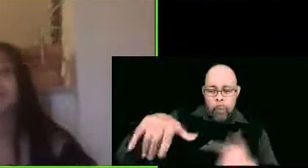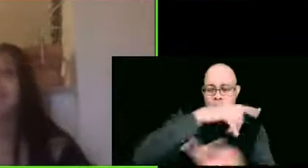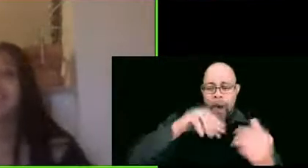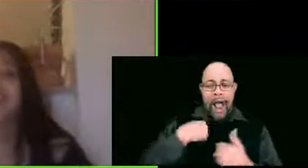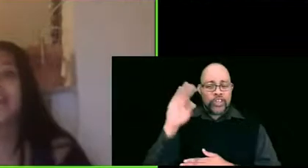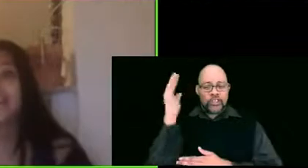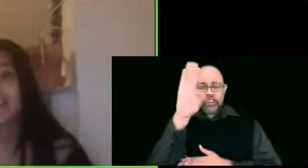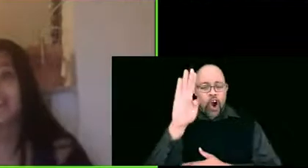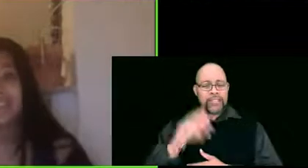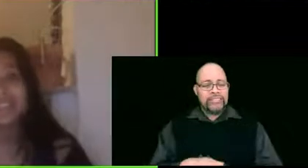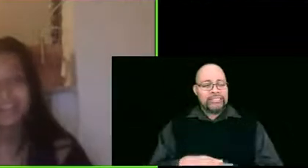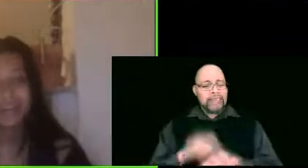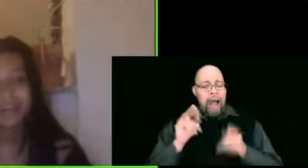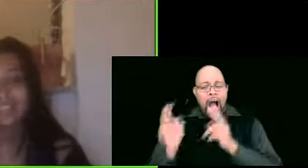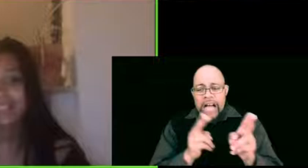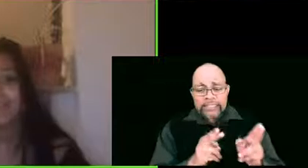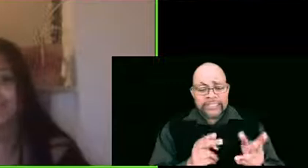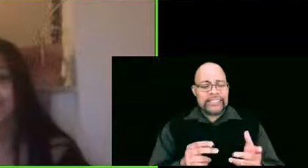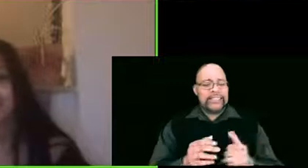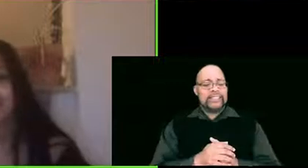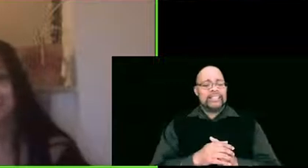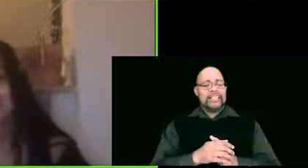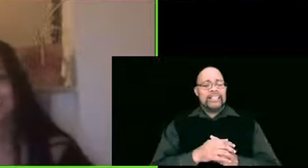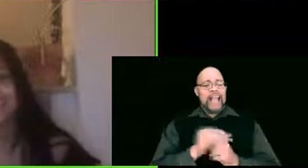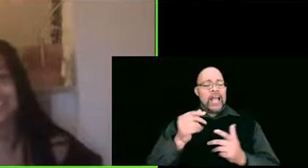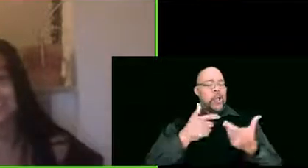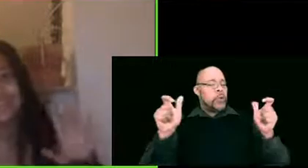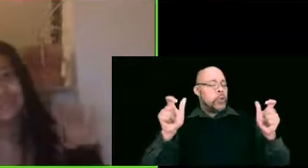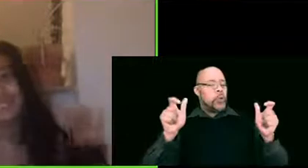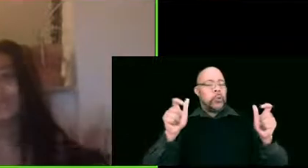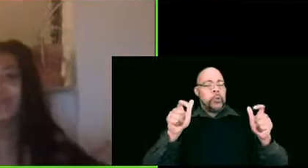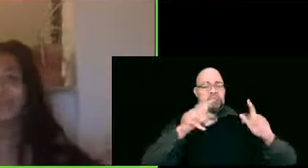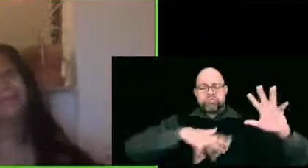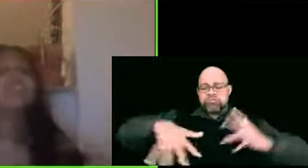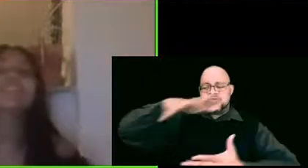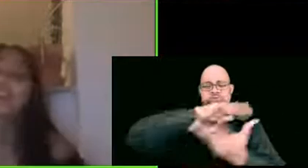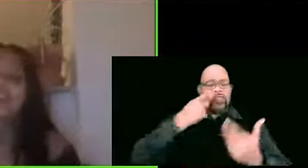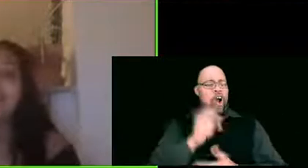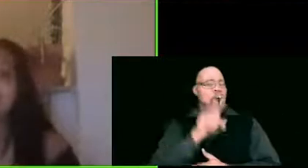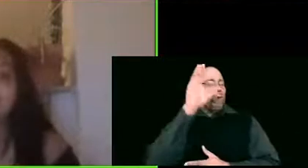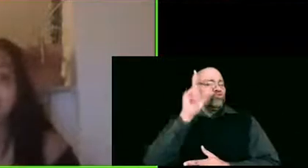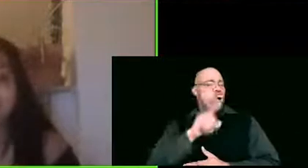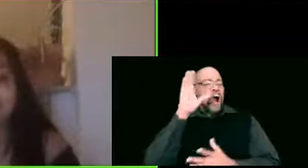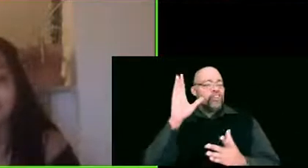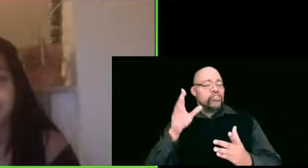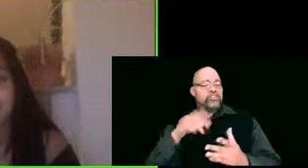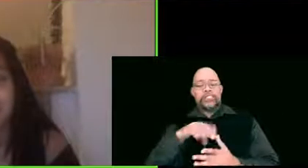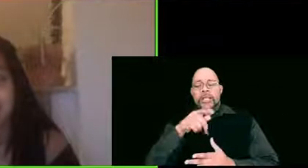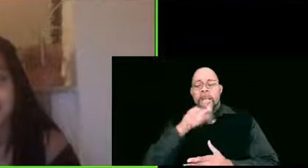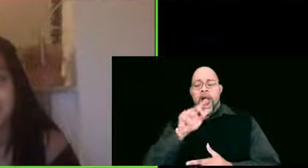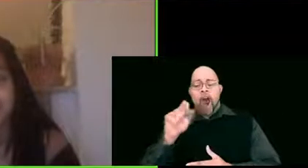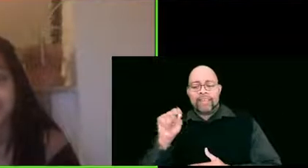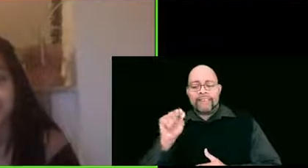water. And then you have sharks hunting amongst them, and then just huge spawning events. I saw hundreds and hundreds of